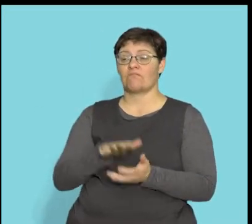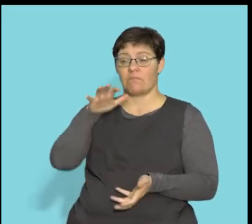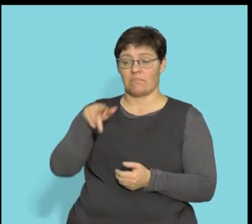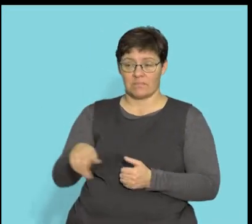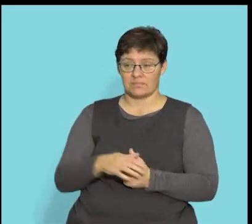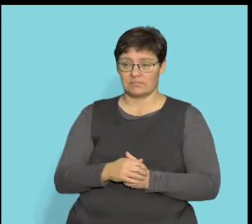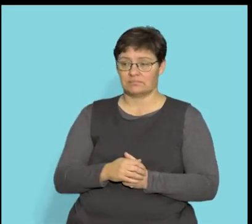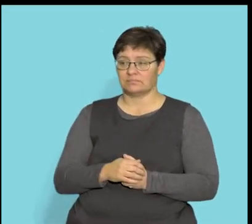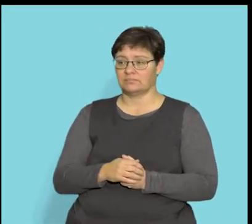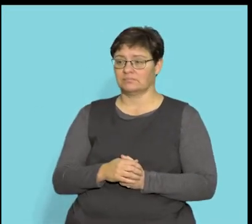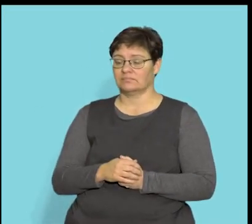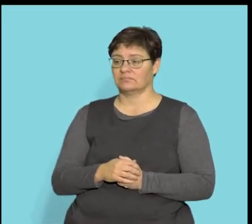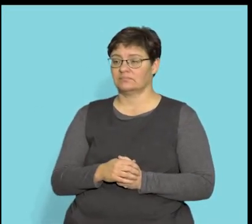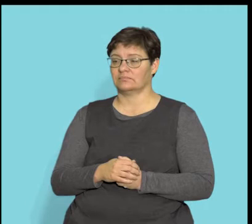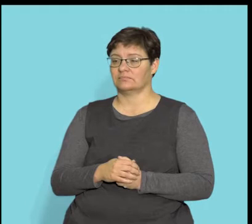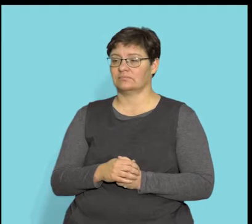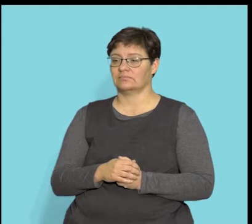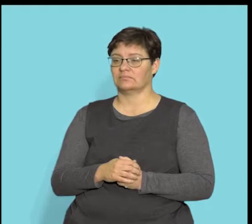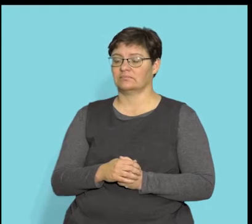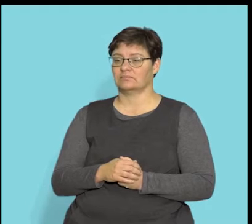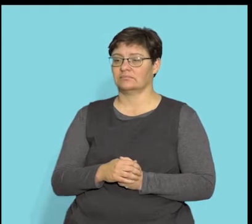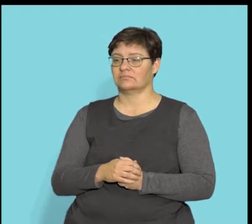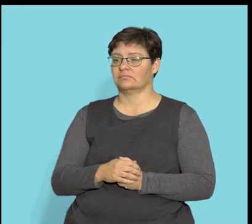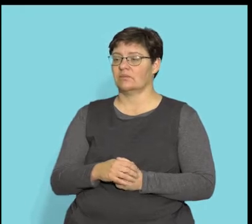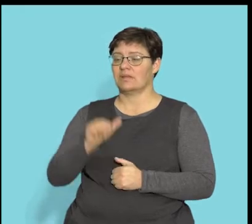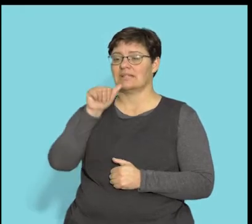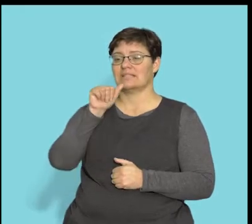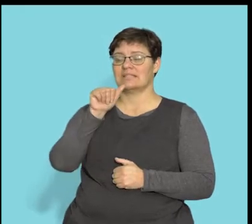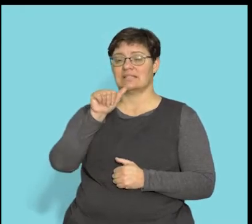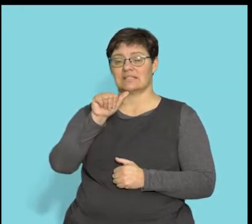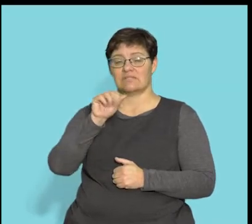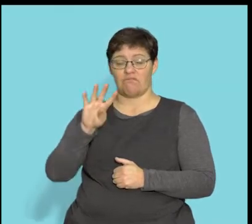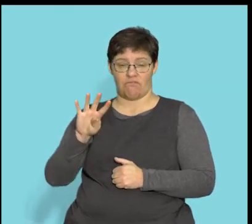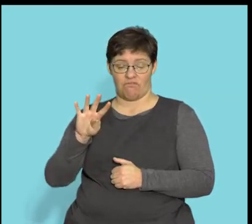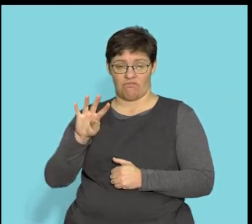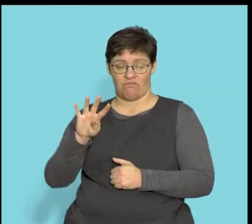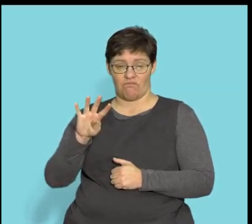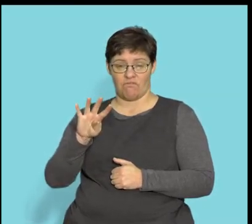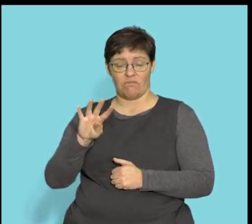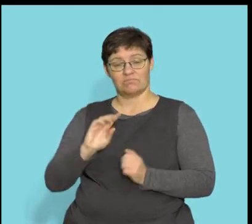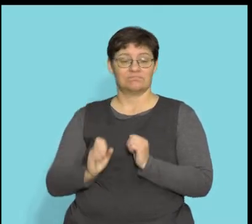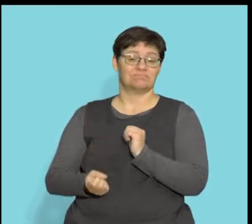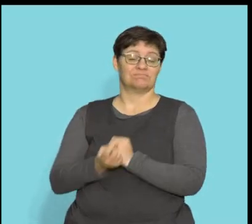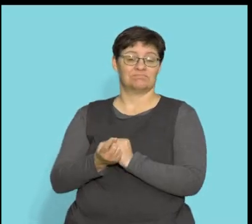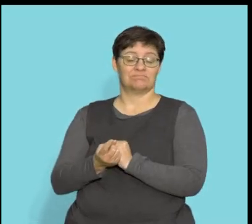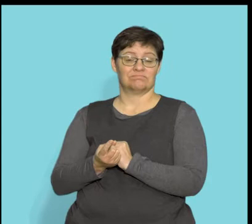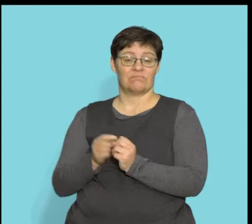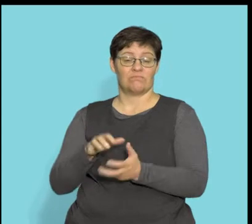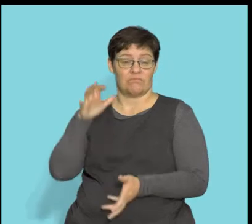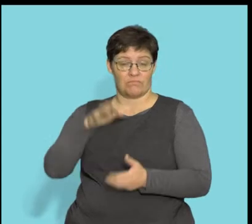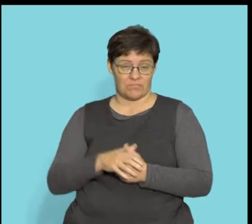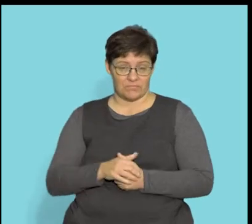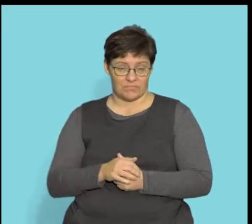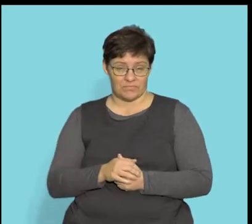for the volume, I've substituted in the new distances, and I got 64 times the original volume.